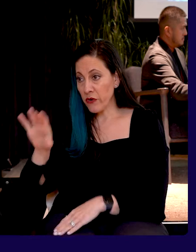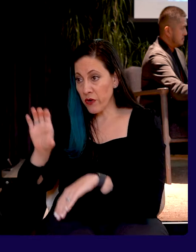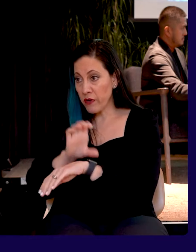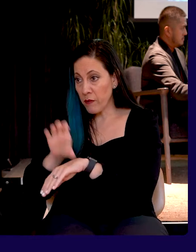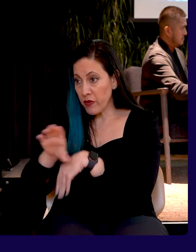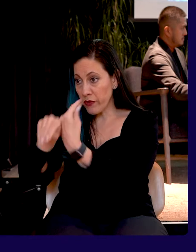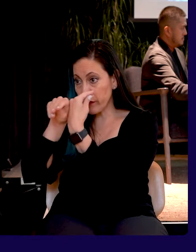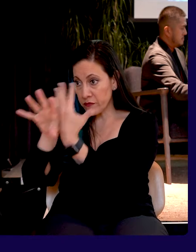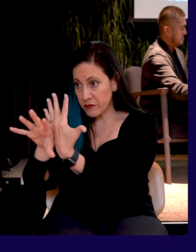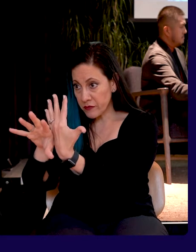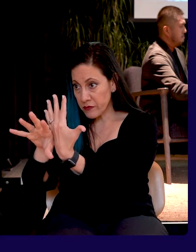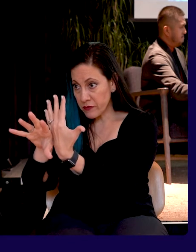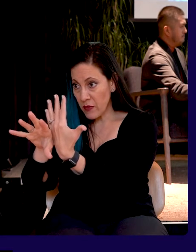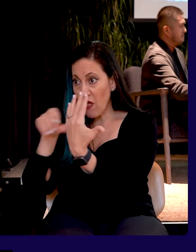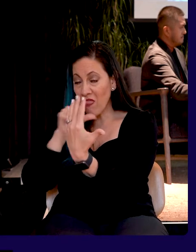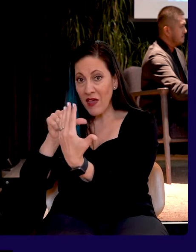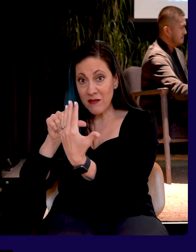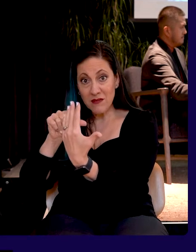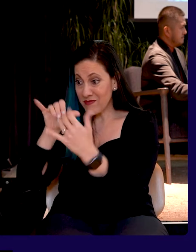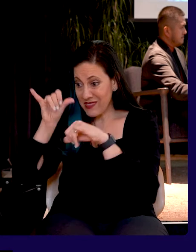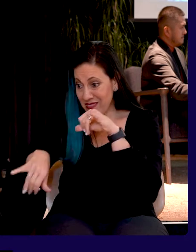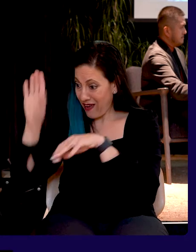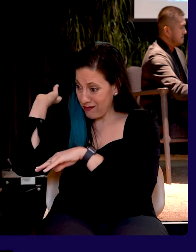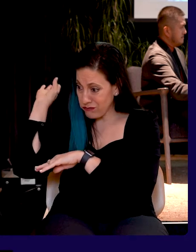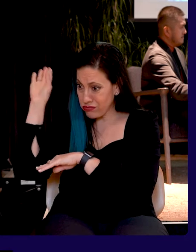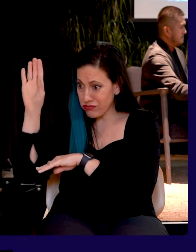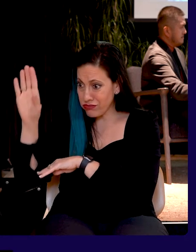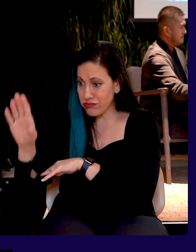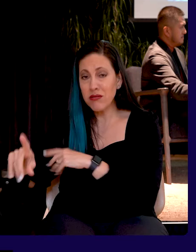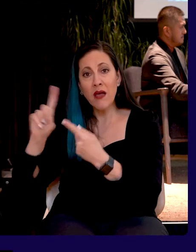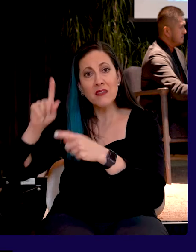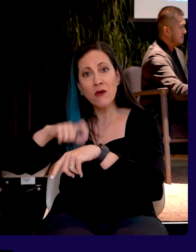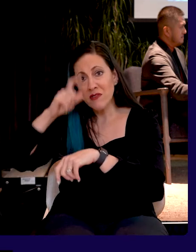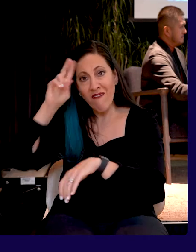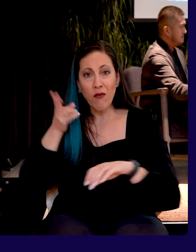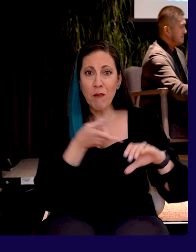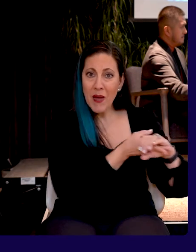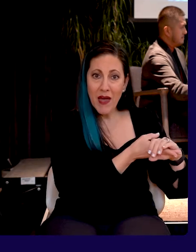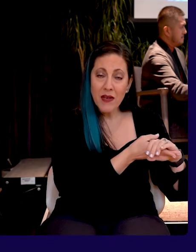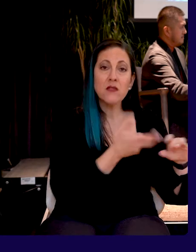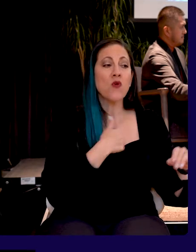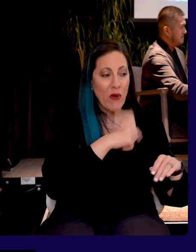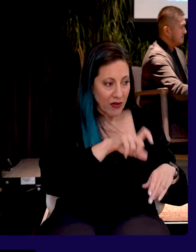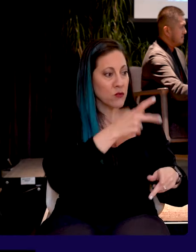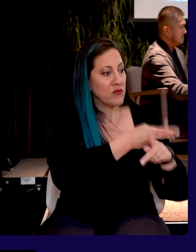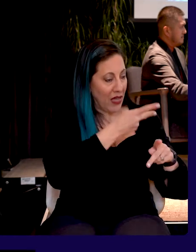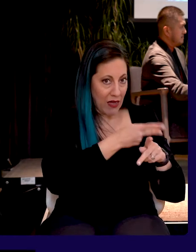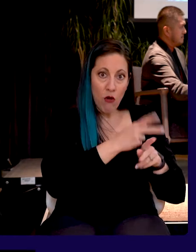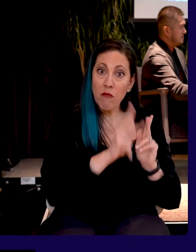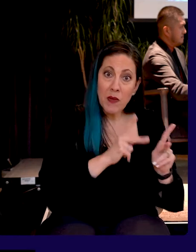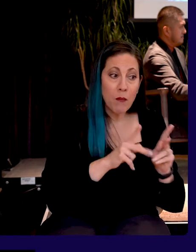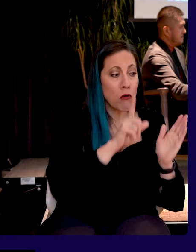and they don't turn them off until they go to bed at night. So we really need to take care of our people, check in on them, make sure they're